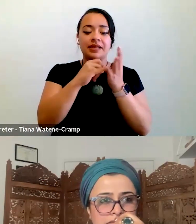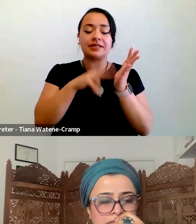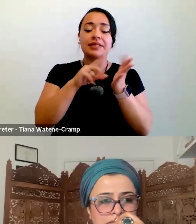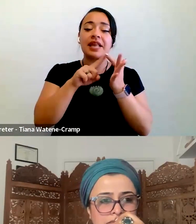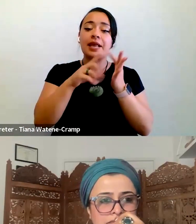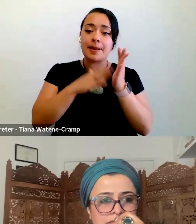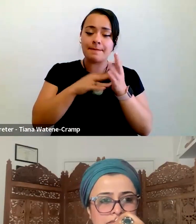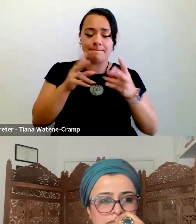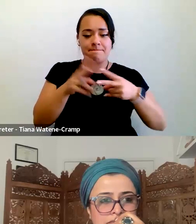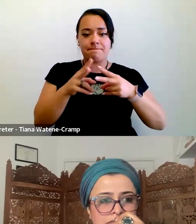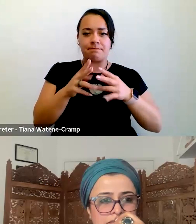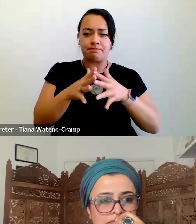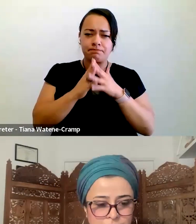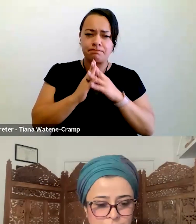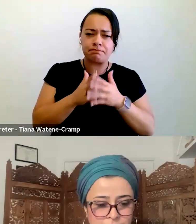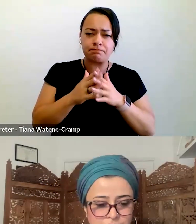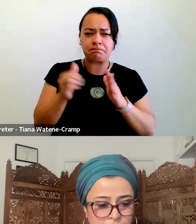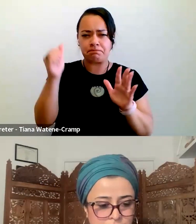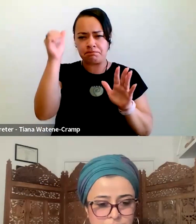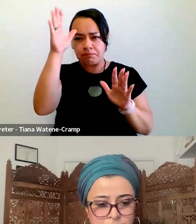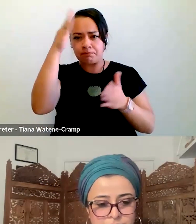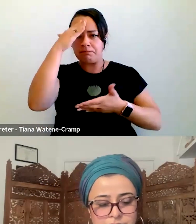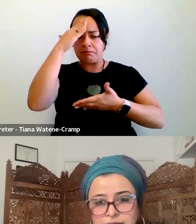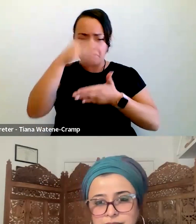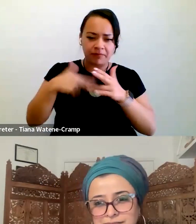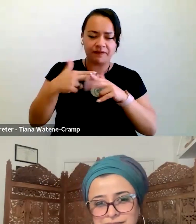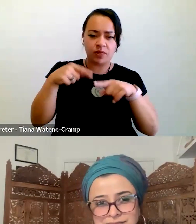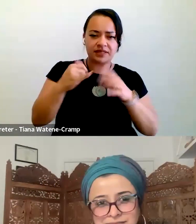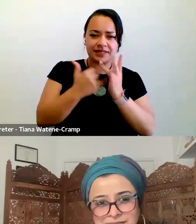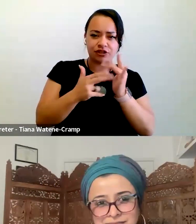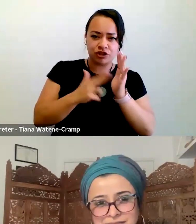such valuable knowledge and experience for this session, and